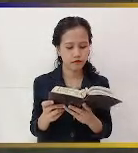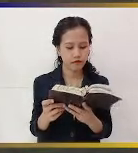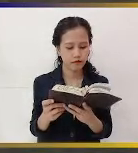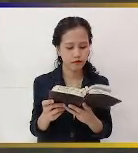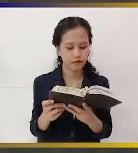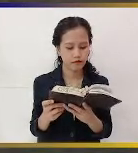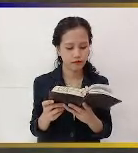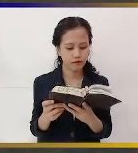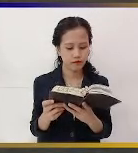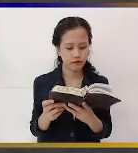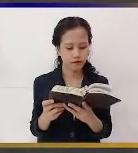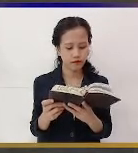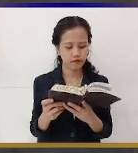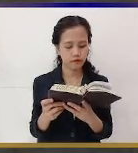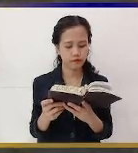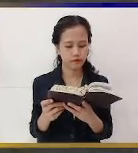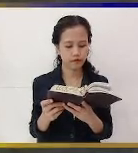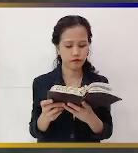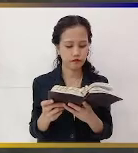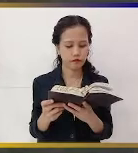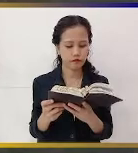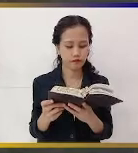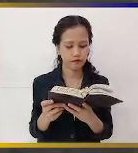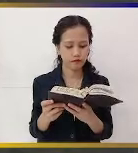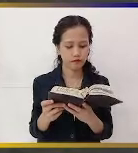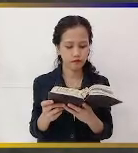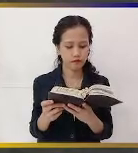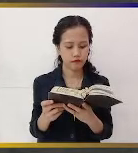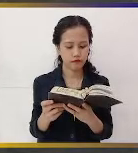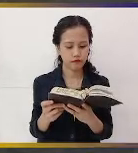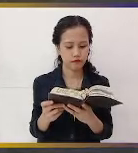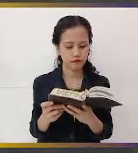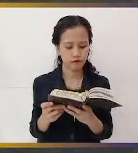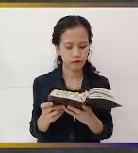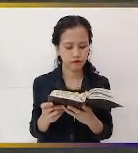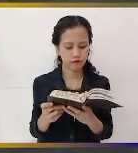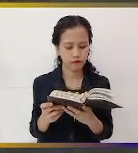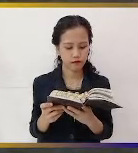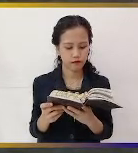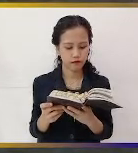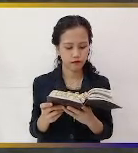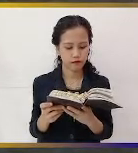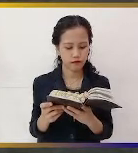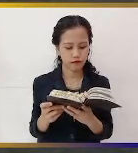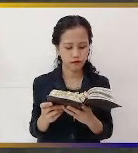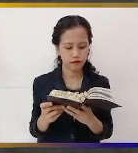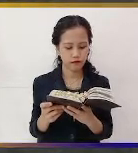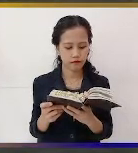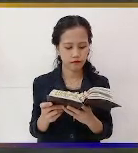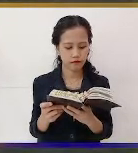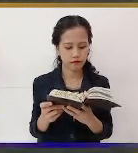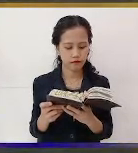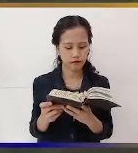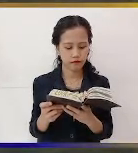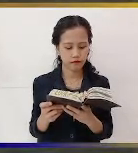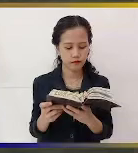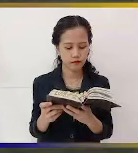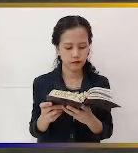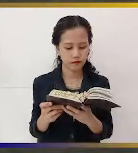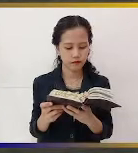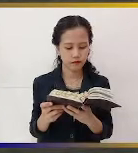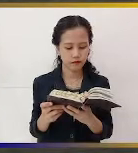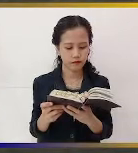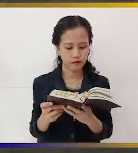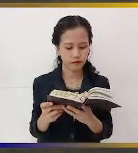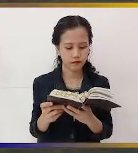in truth, and in righteousness, and in uprightness of heart with thee. And thou hast kept for him